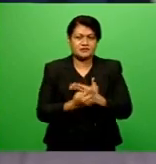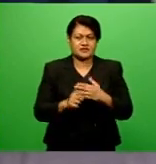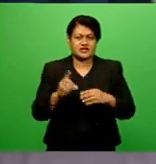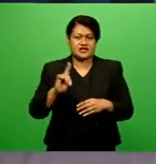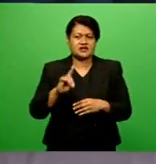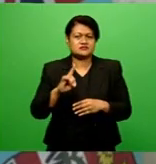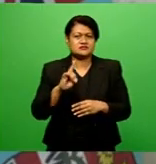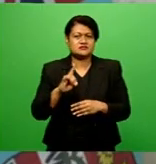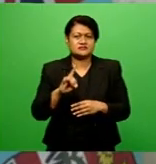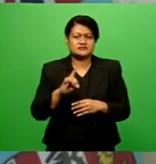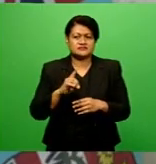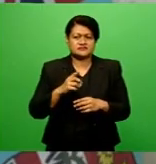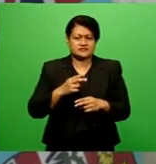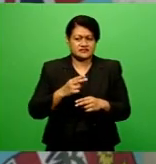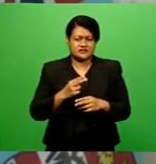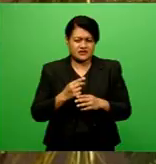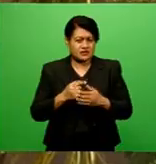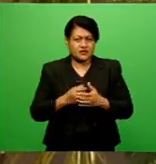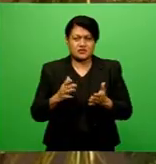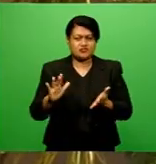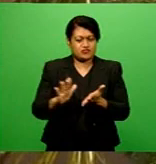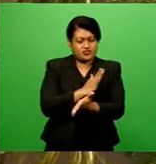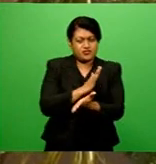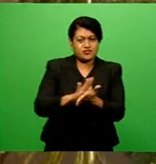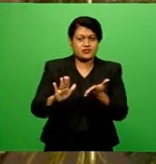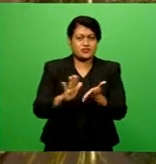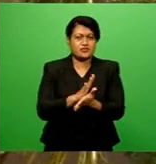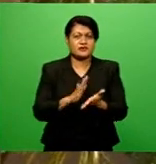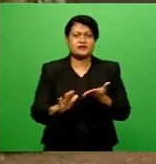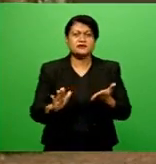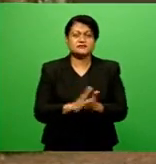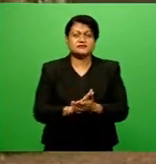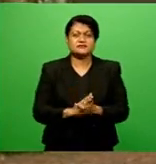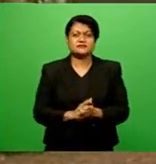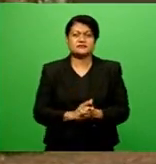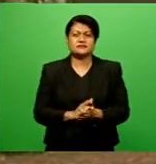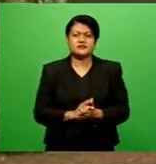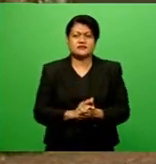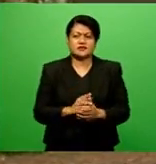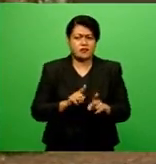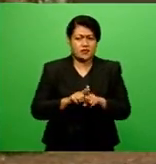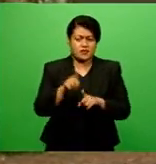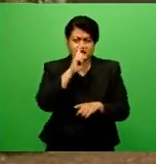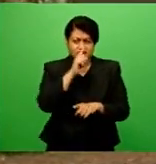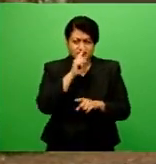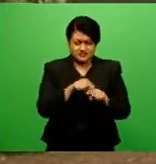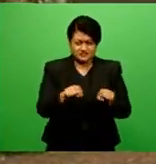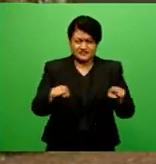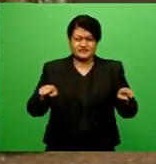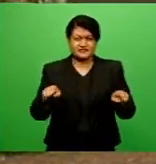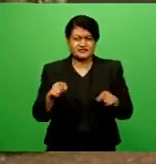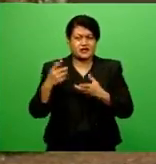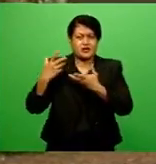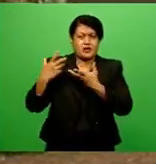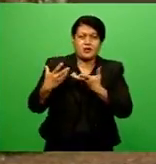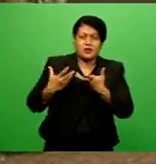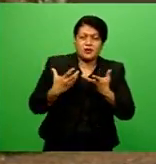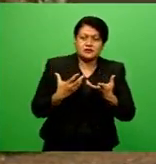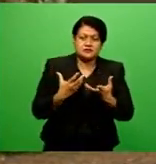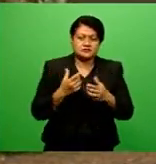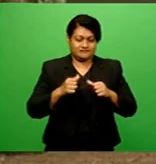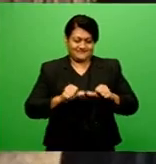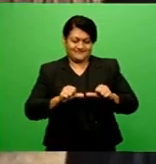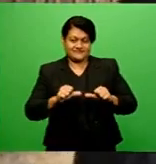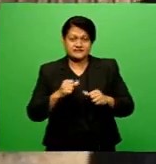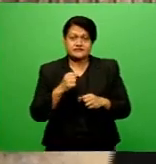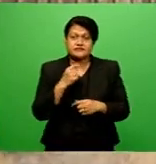reclaiming what the latest storm has stolen from us. While most people may be burdened by their circumstances, the President says the nation